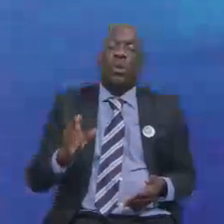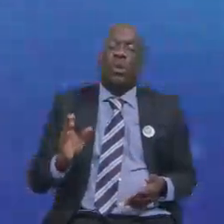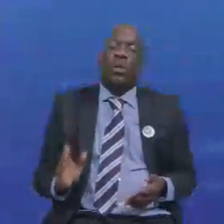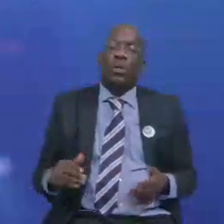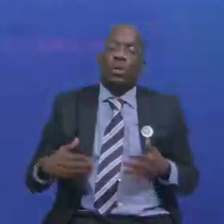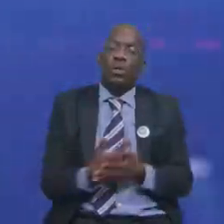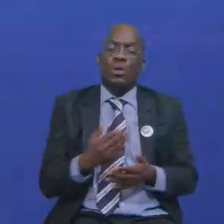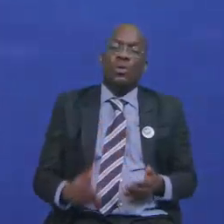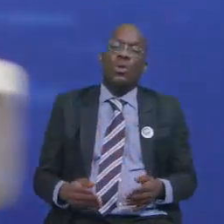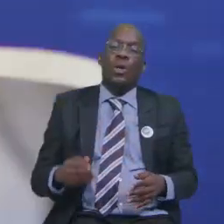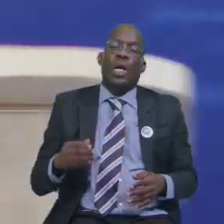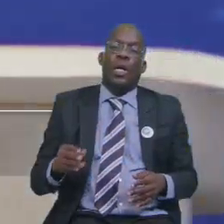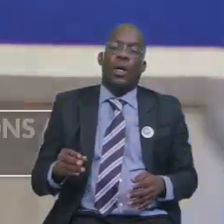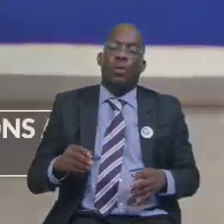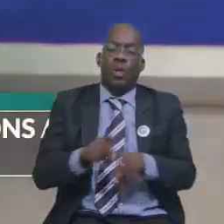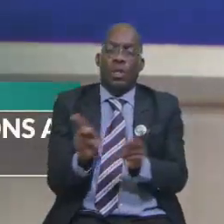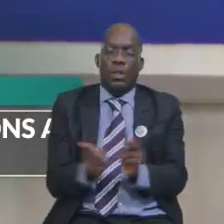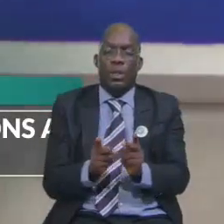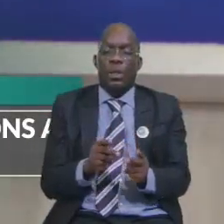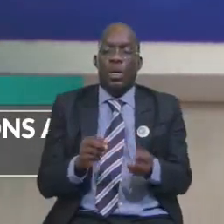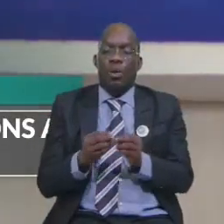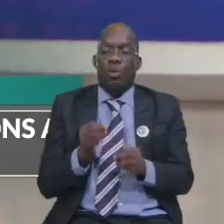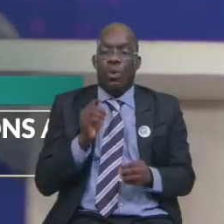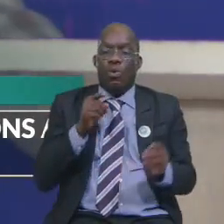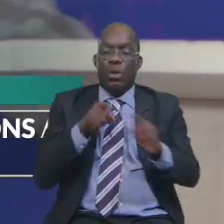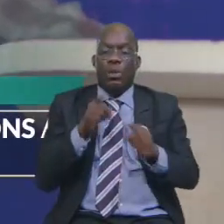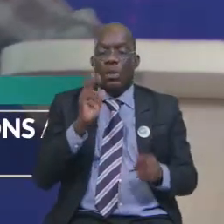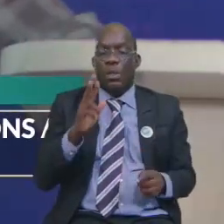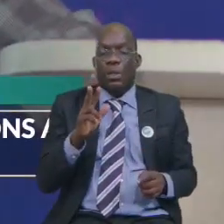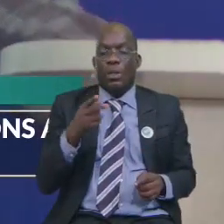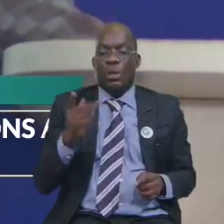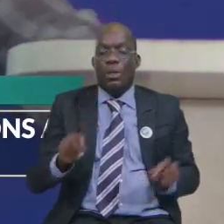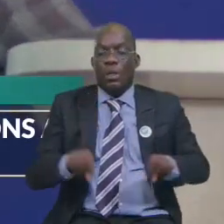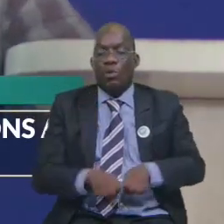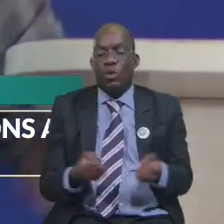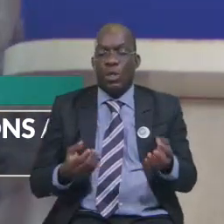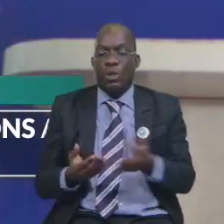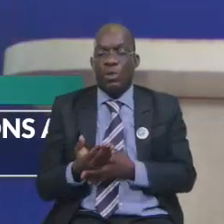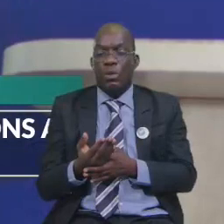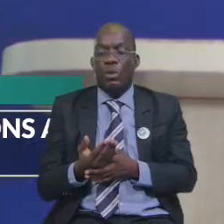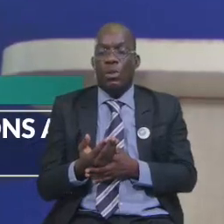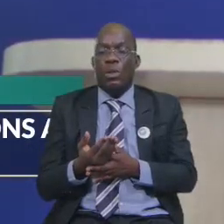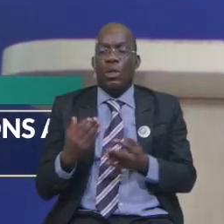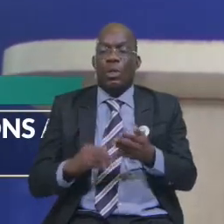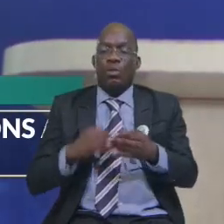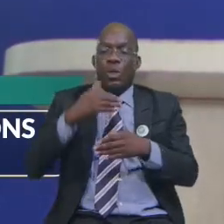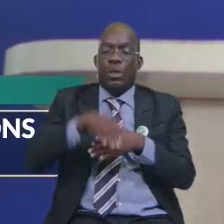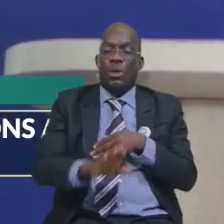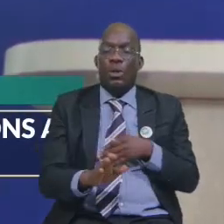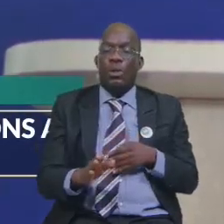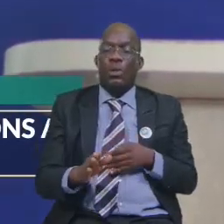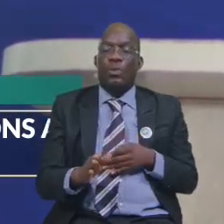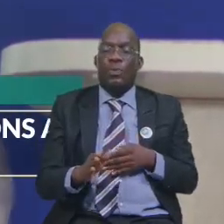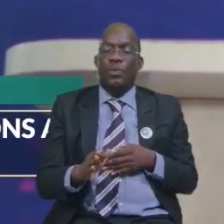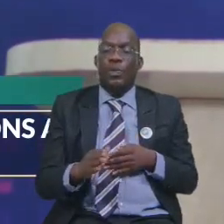to point number three now. Point number three, the breakthrough beyond